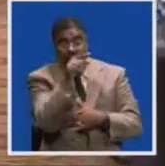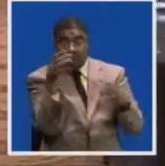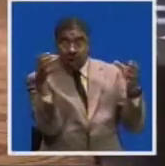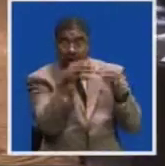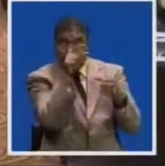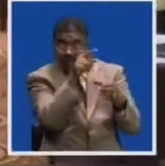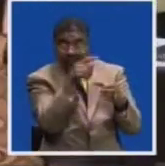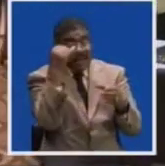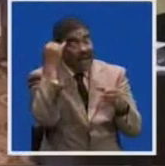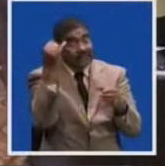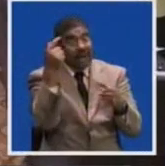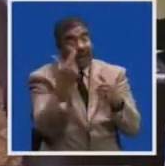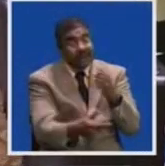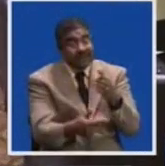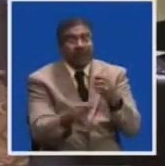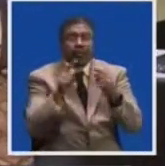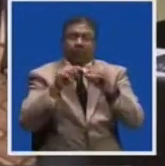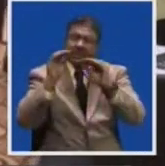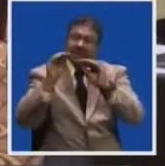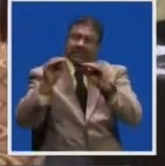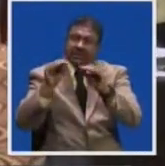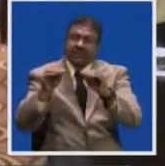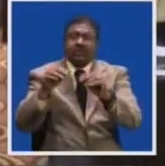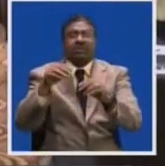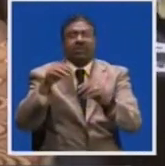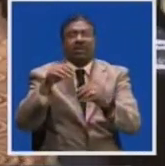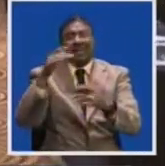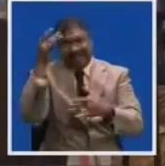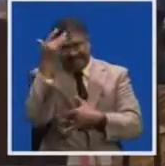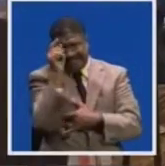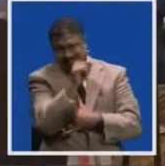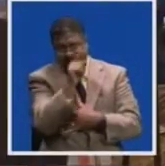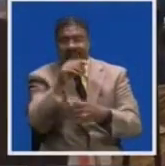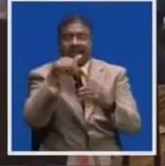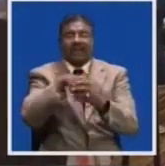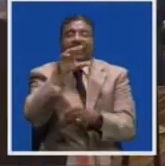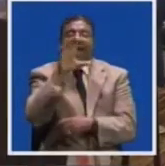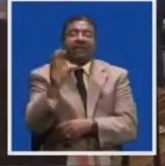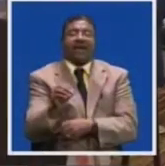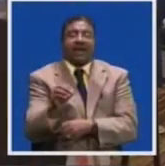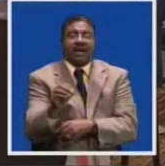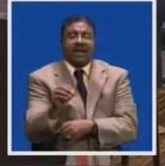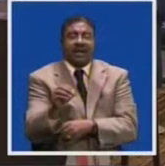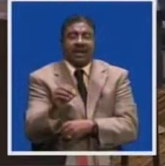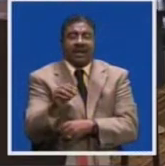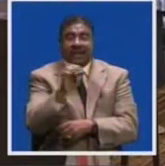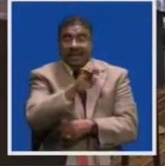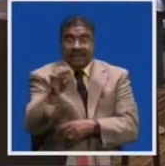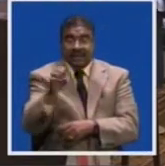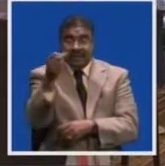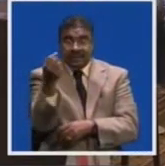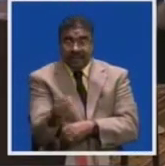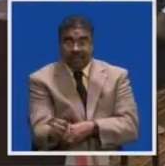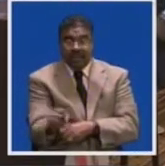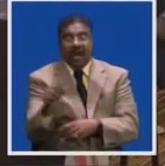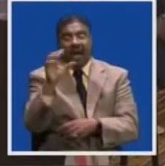on issues regarding non-communicable diseases in Africa. This is the 2019 East, Central and Southern